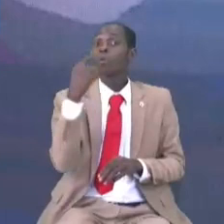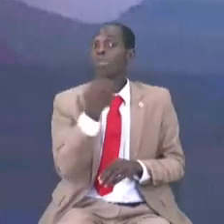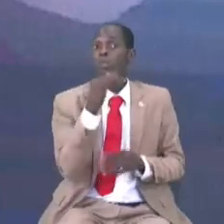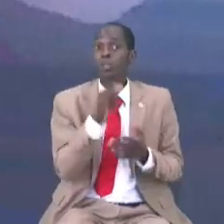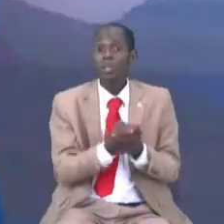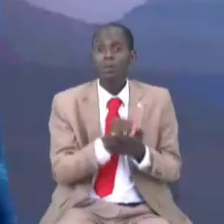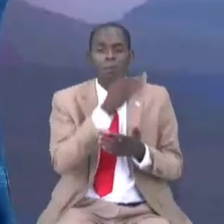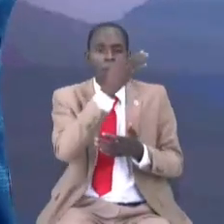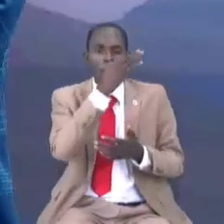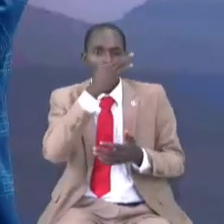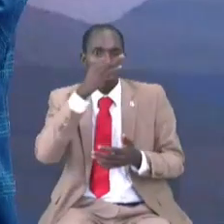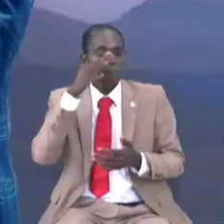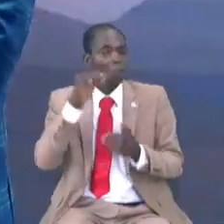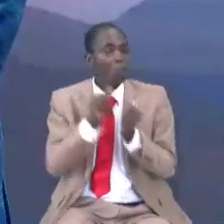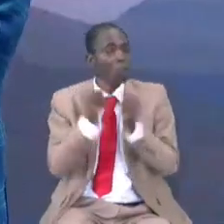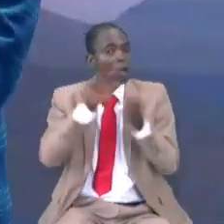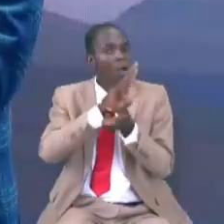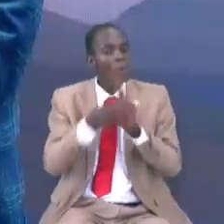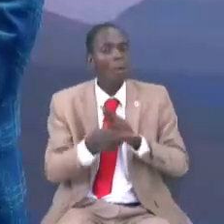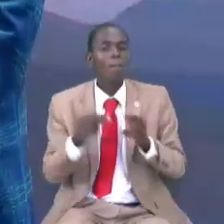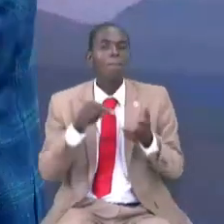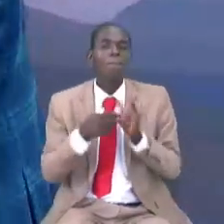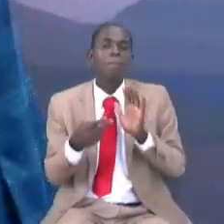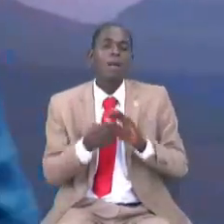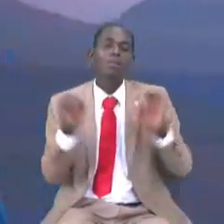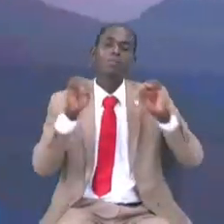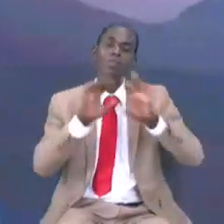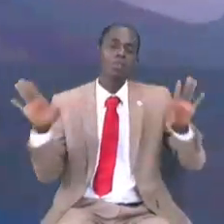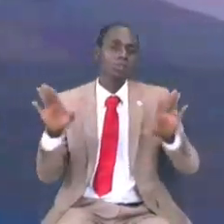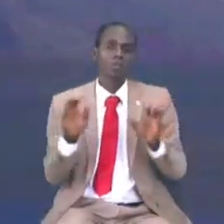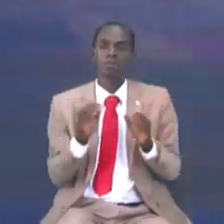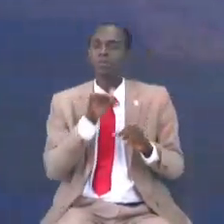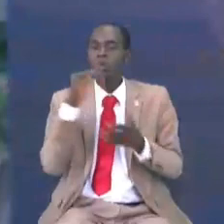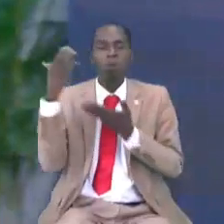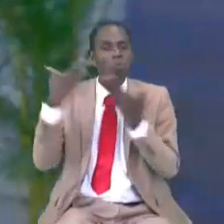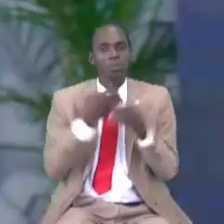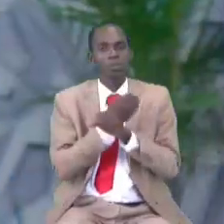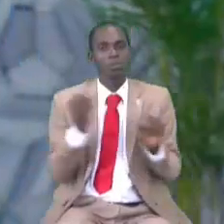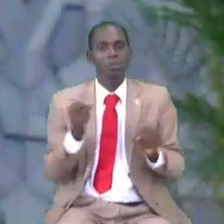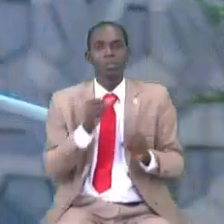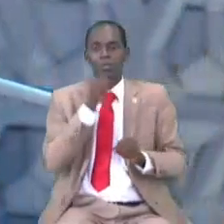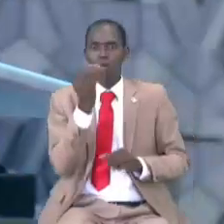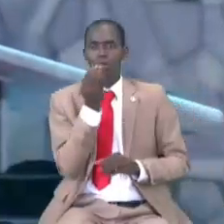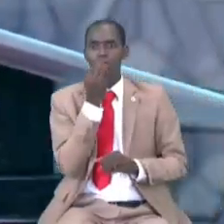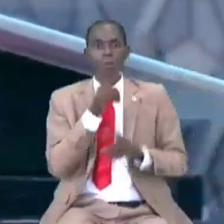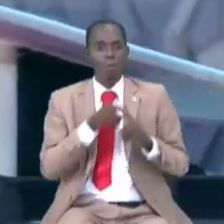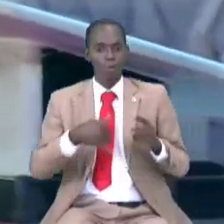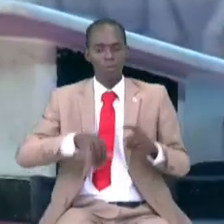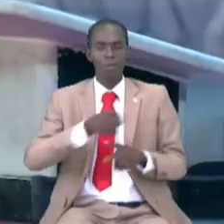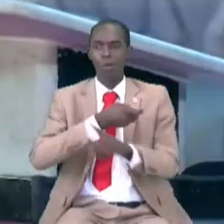salvation. Not eating food, but we're hurting people. Not drinking water, but we're hurting